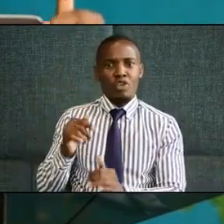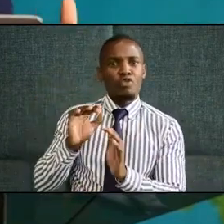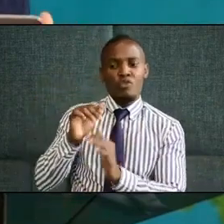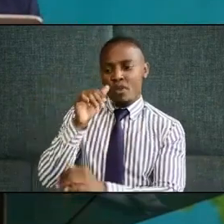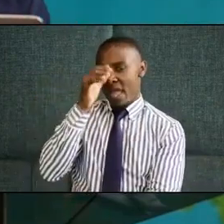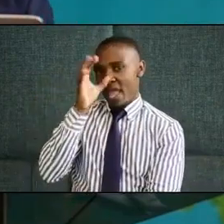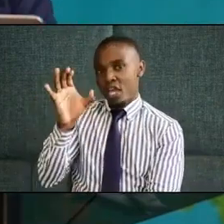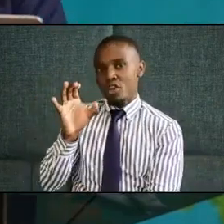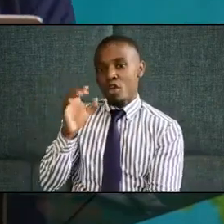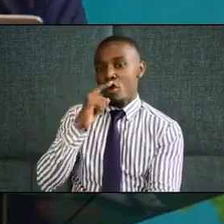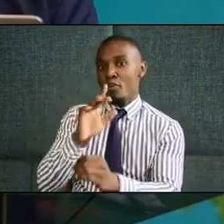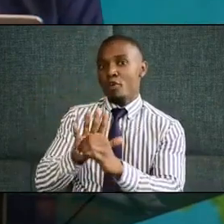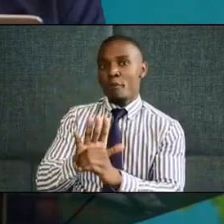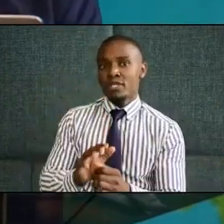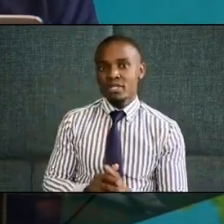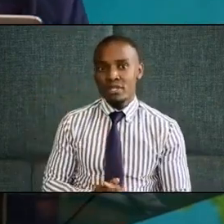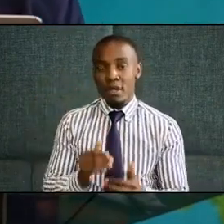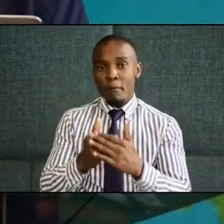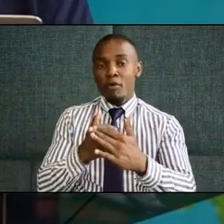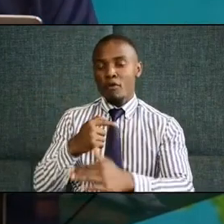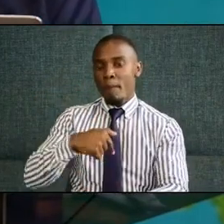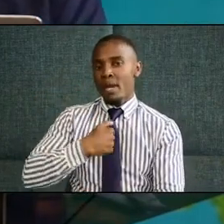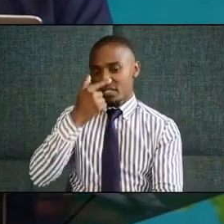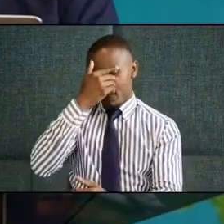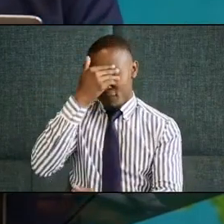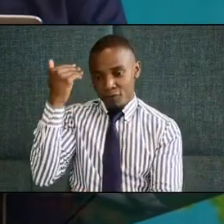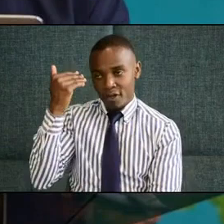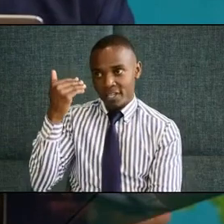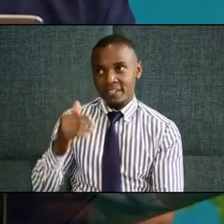that vow. Lest I forget